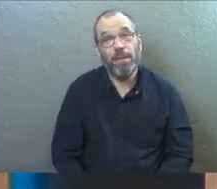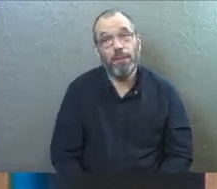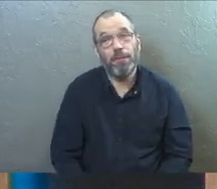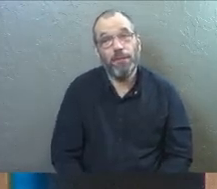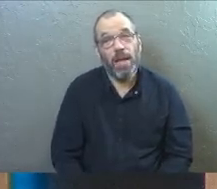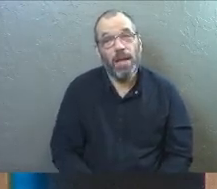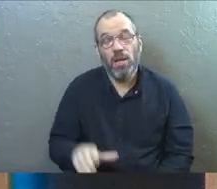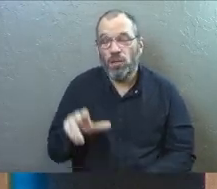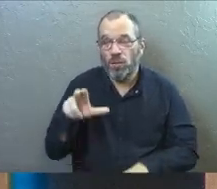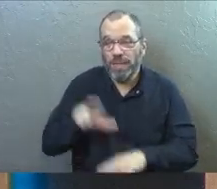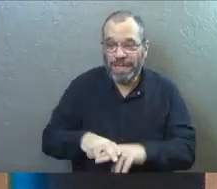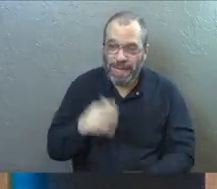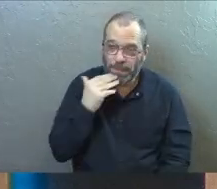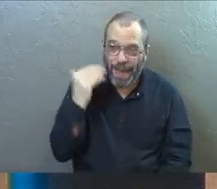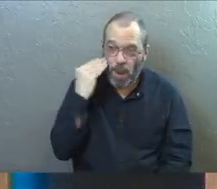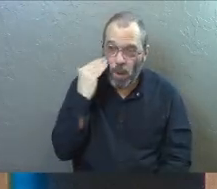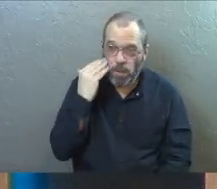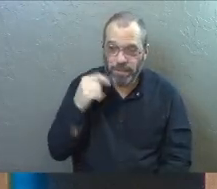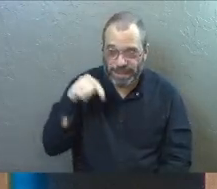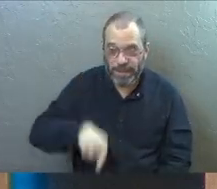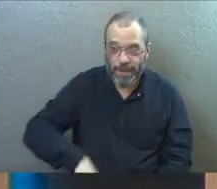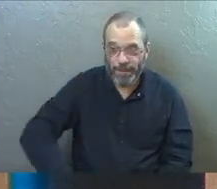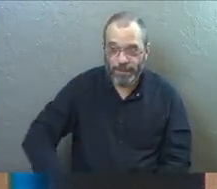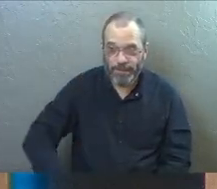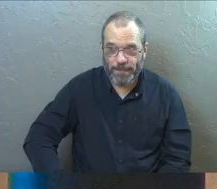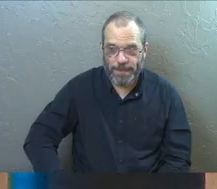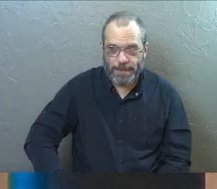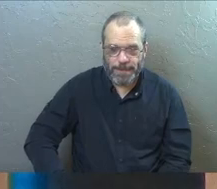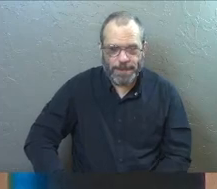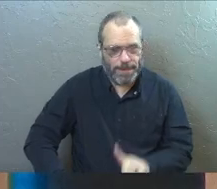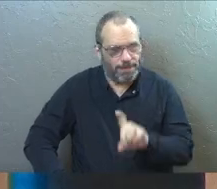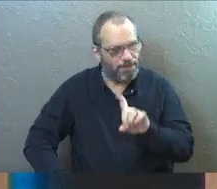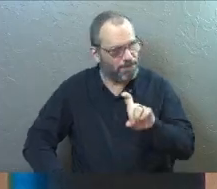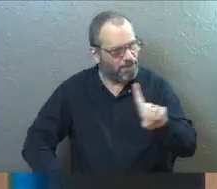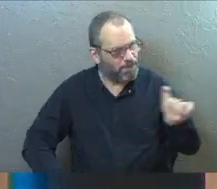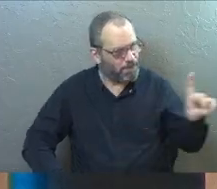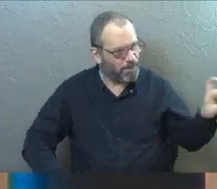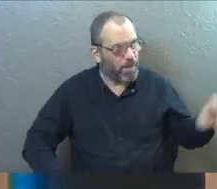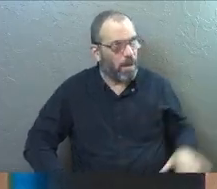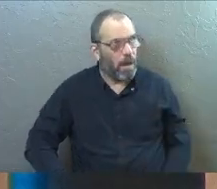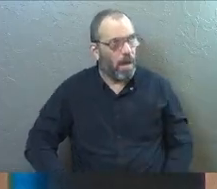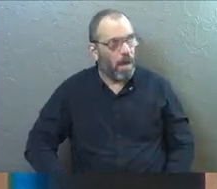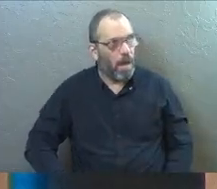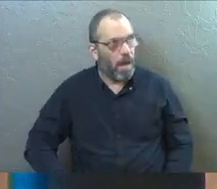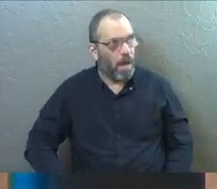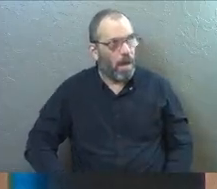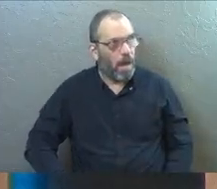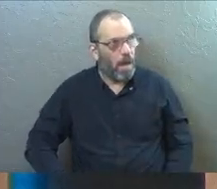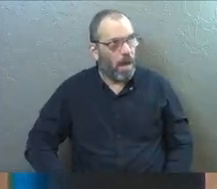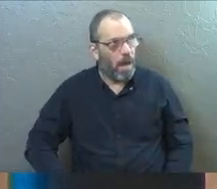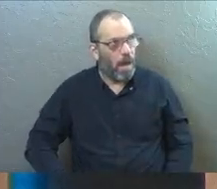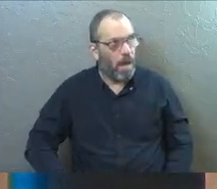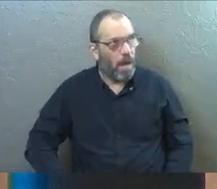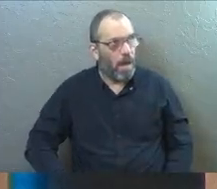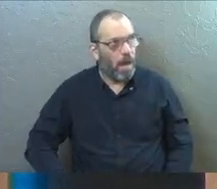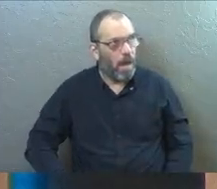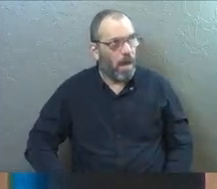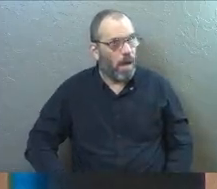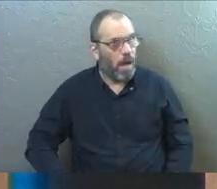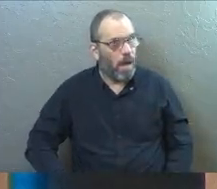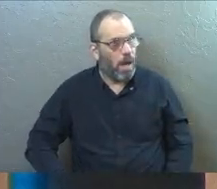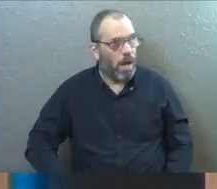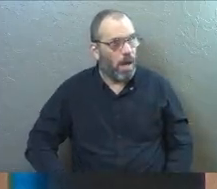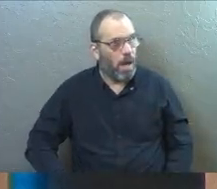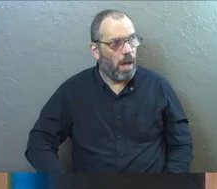You're standing here on my porch. And then he walked away. He just walked inside. I just kind of stood there shocked. And I'm not going to lie. I went